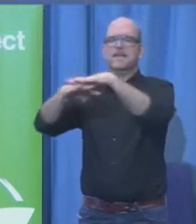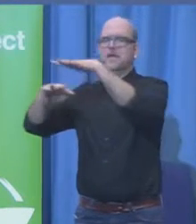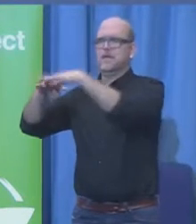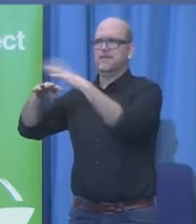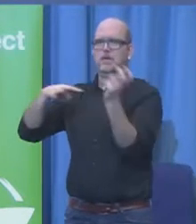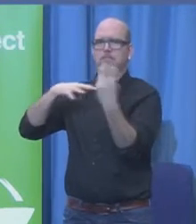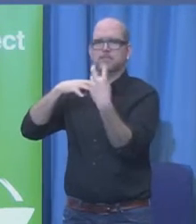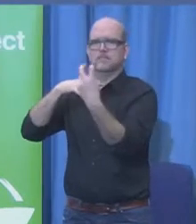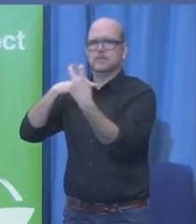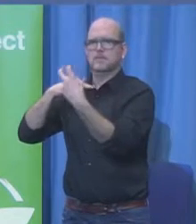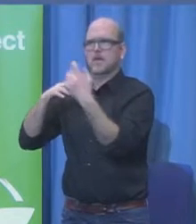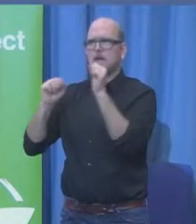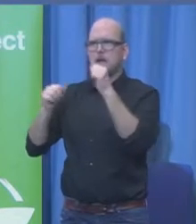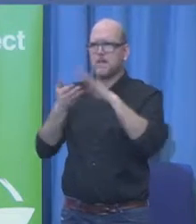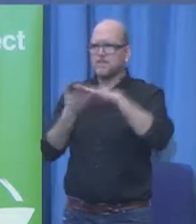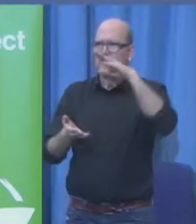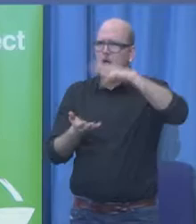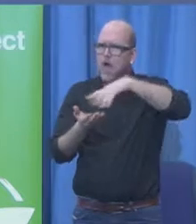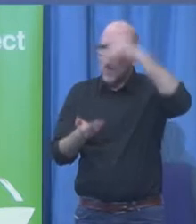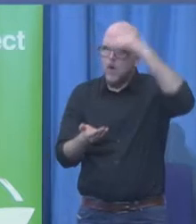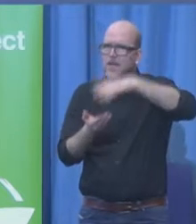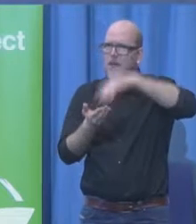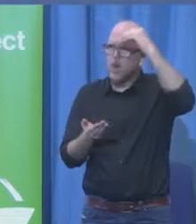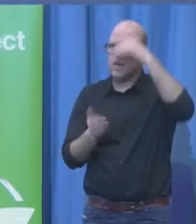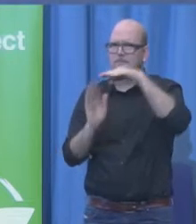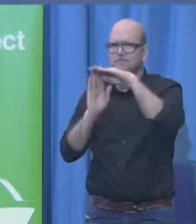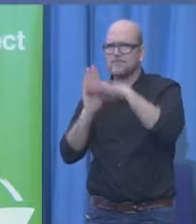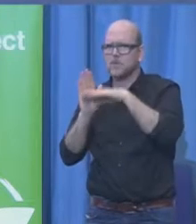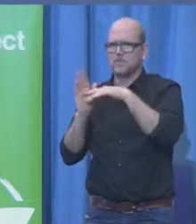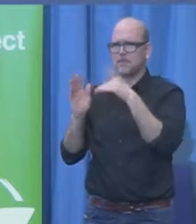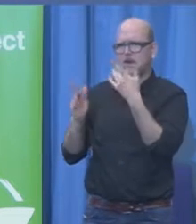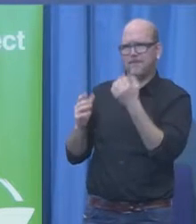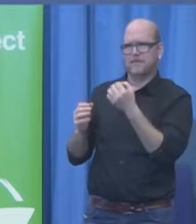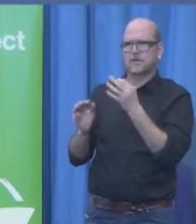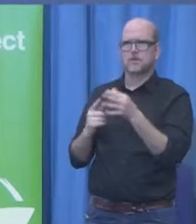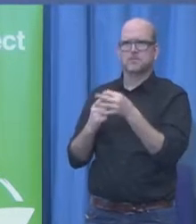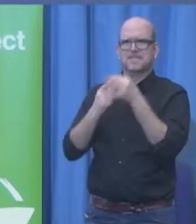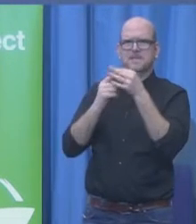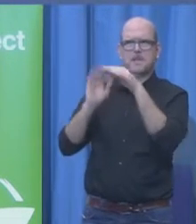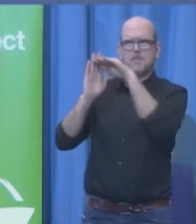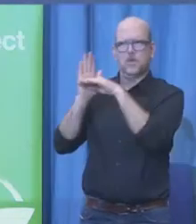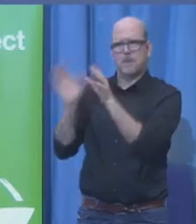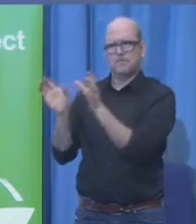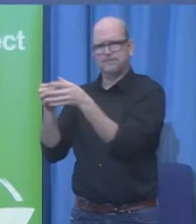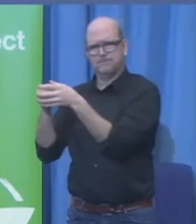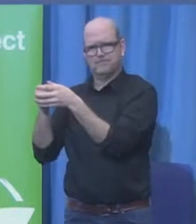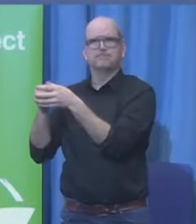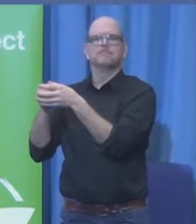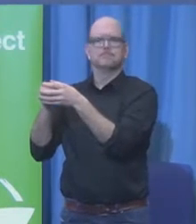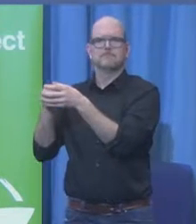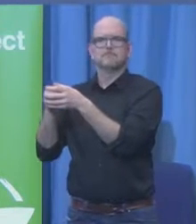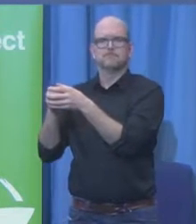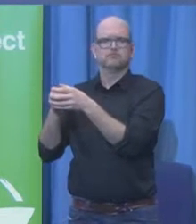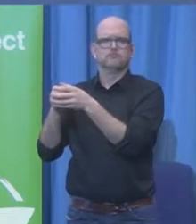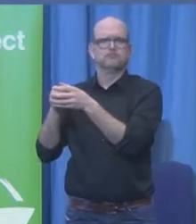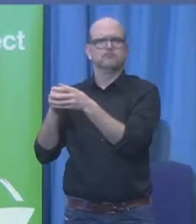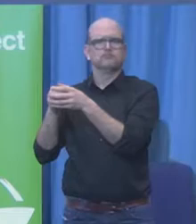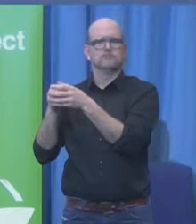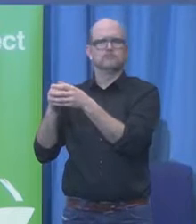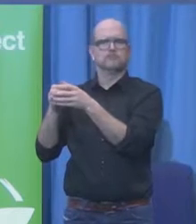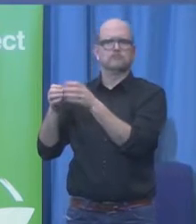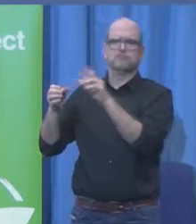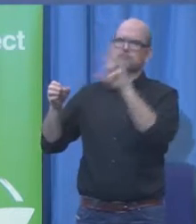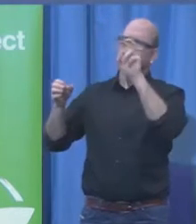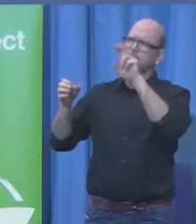group. A member of the group is also, one of the members is also SL Foundation. And together we